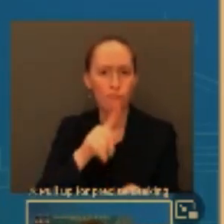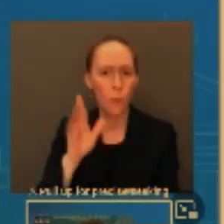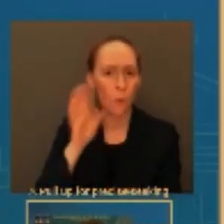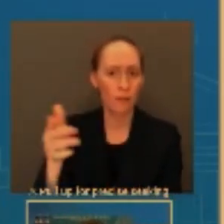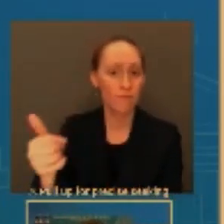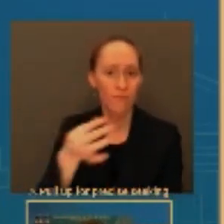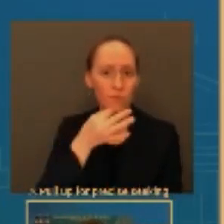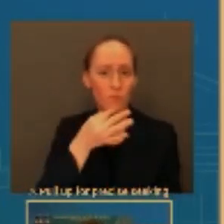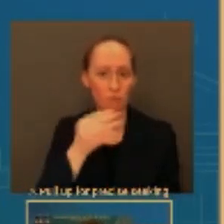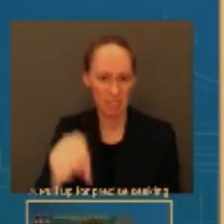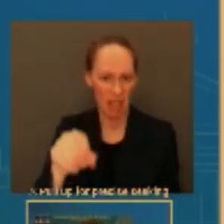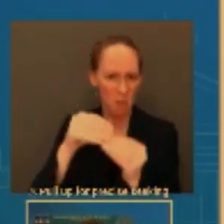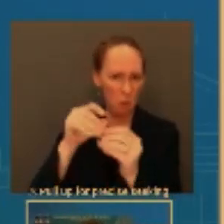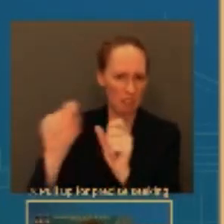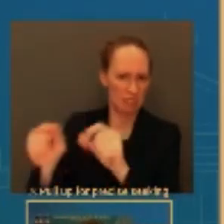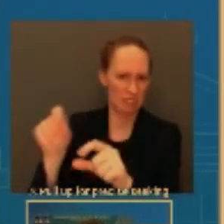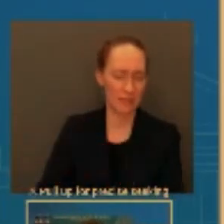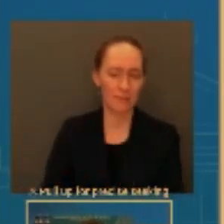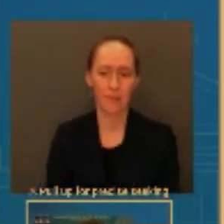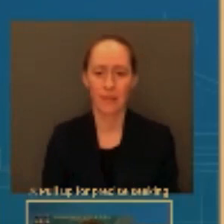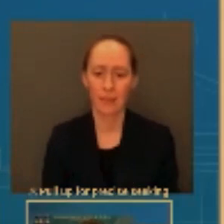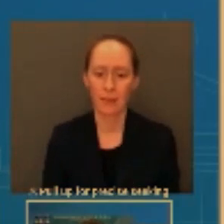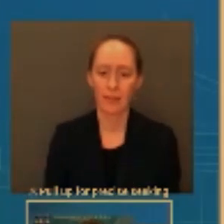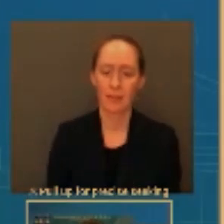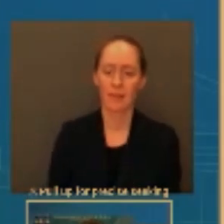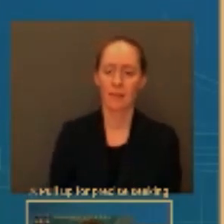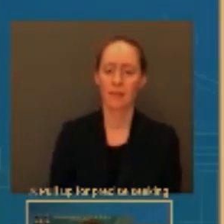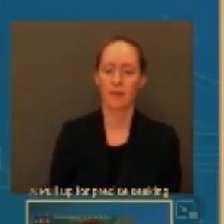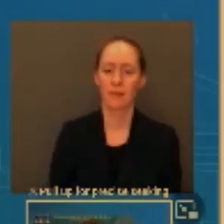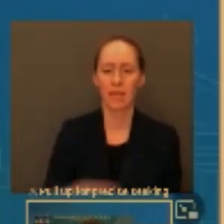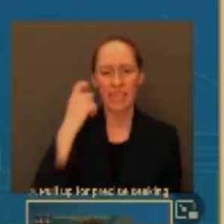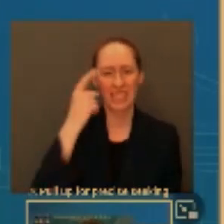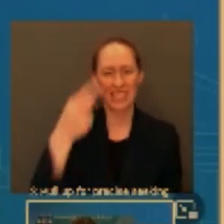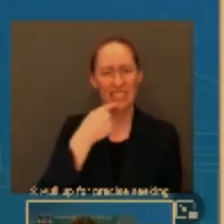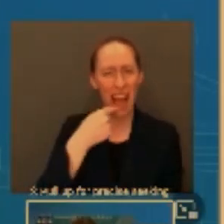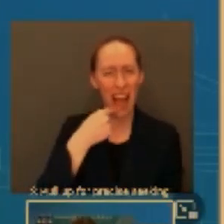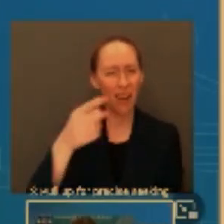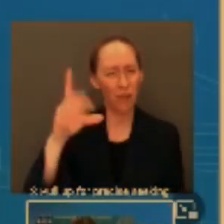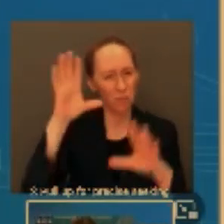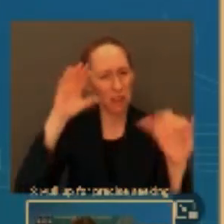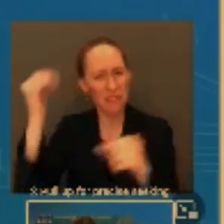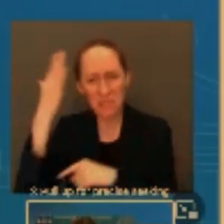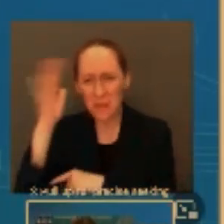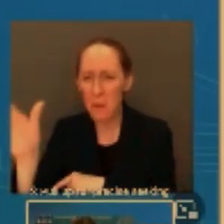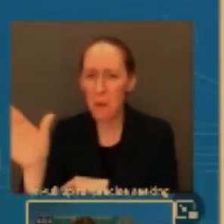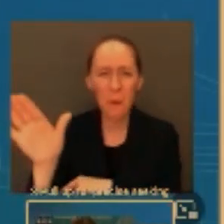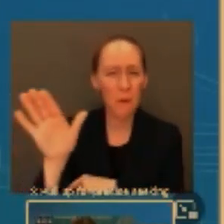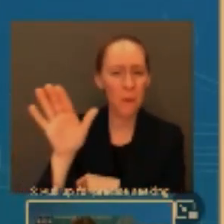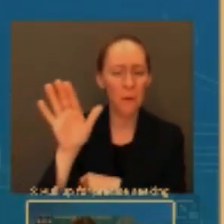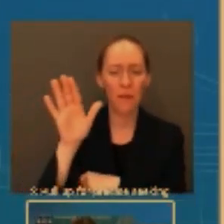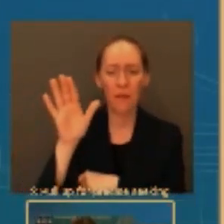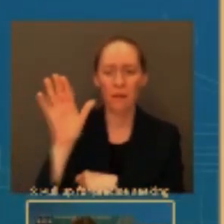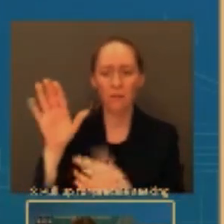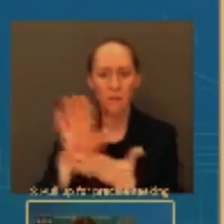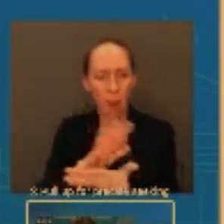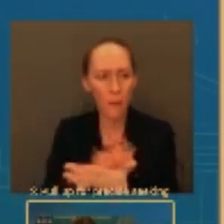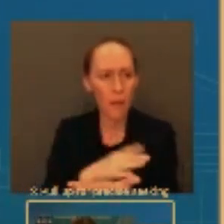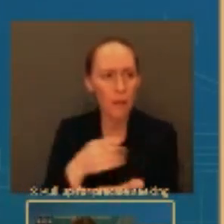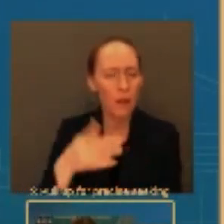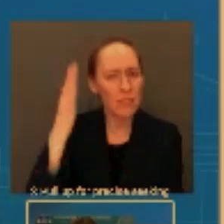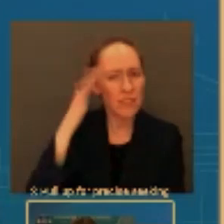One thing you just said. You just said the president said that he did not know the documents were there. I'm not actually sure he has said that clearly. Are you saying the president did not know? Well,